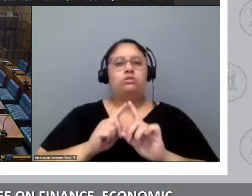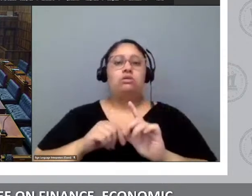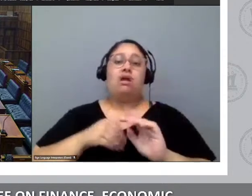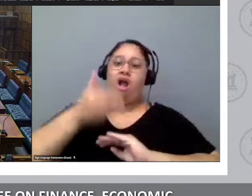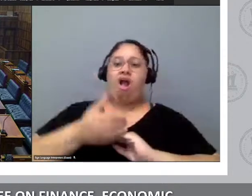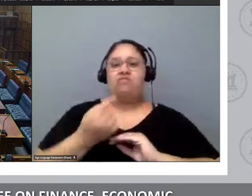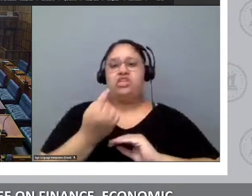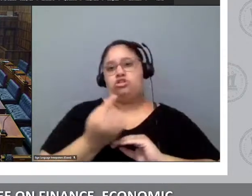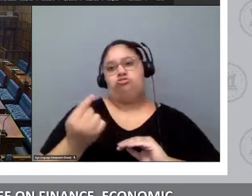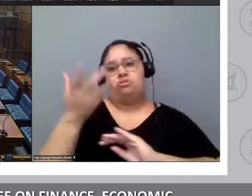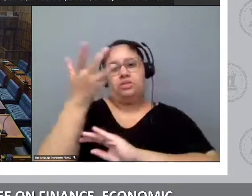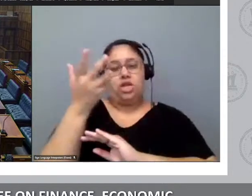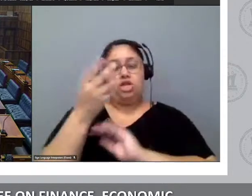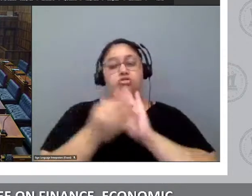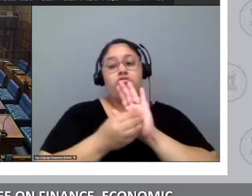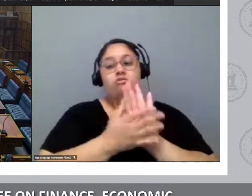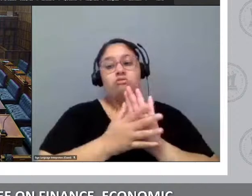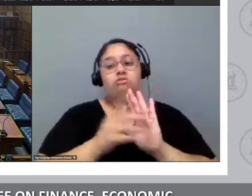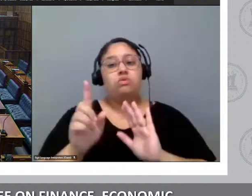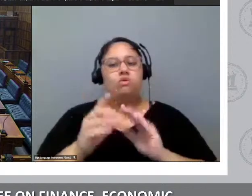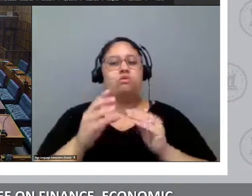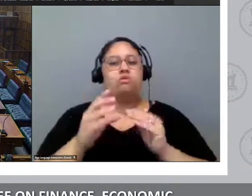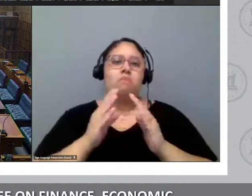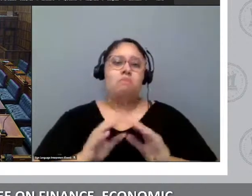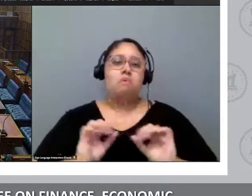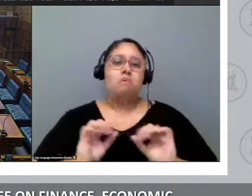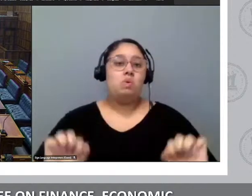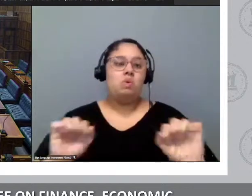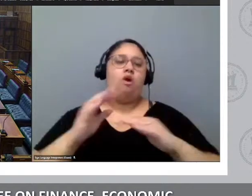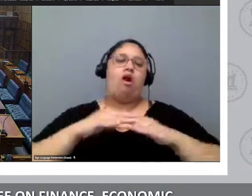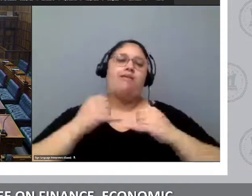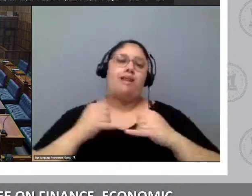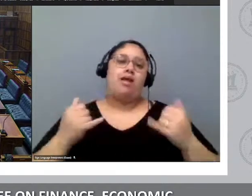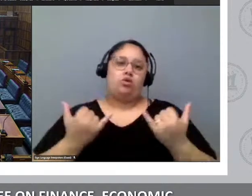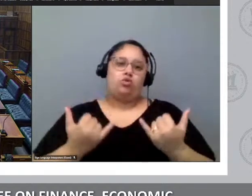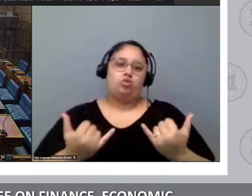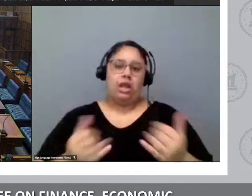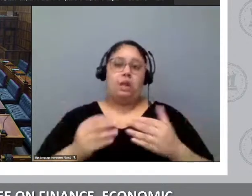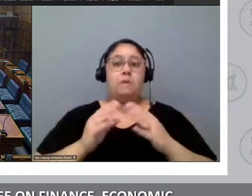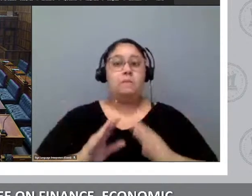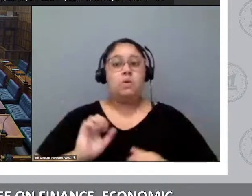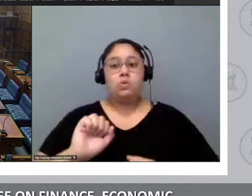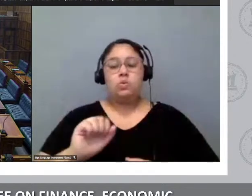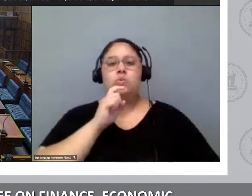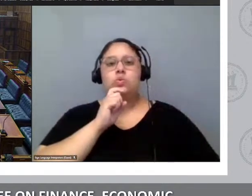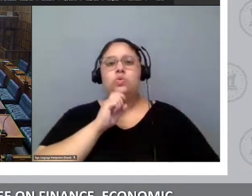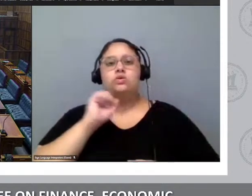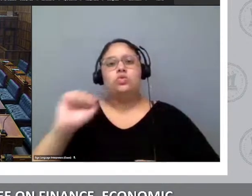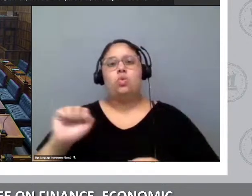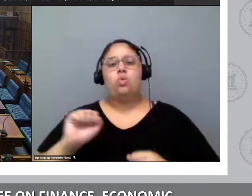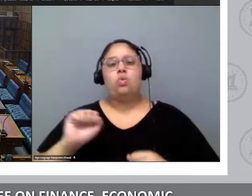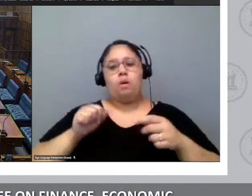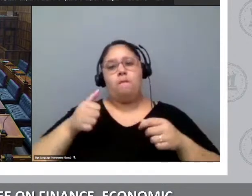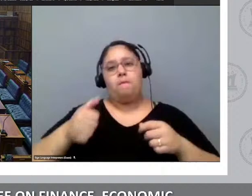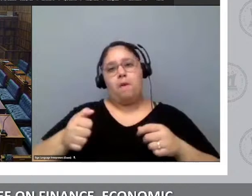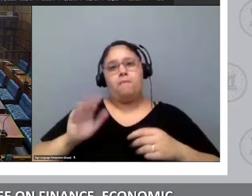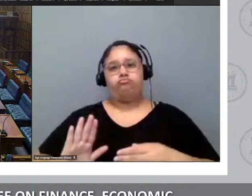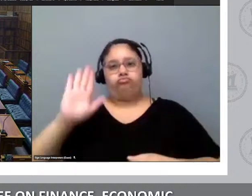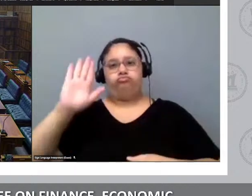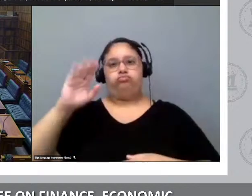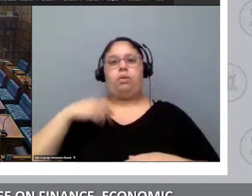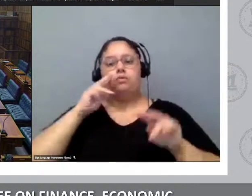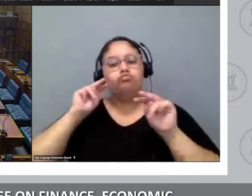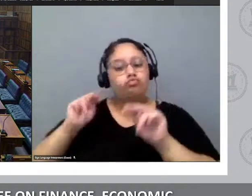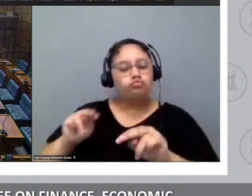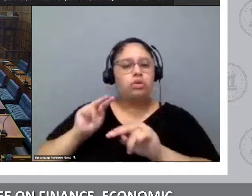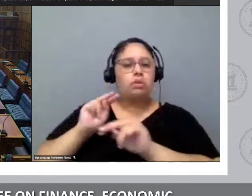presentation noting that the members are online today members if you can use the raise hand function I'll monitor that on my